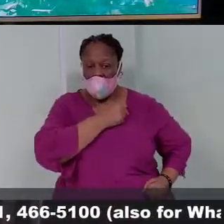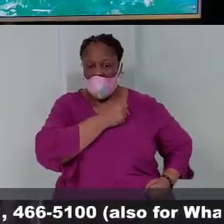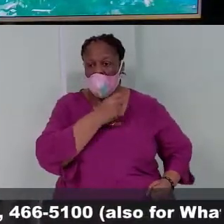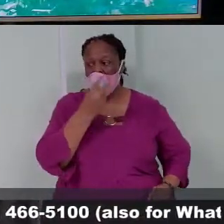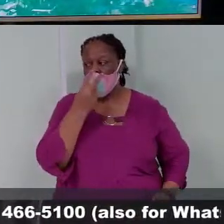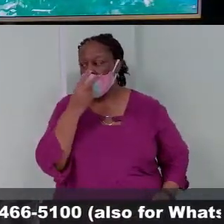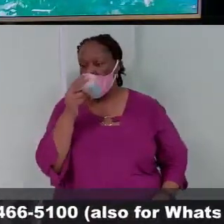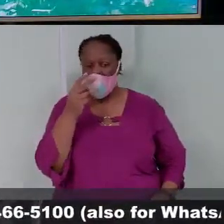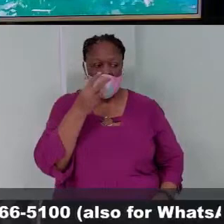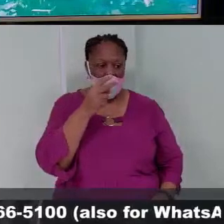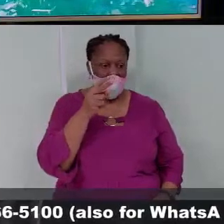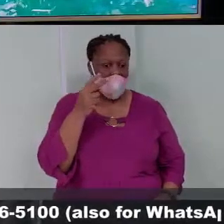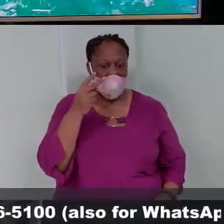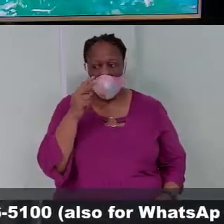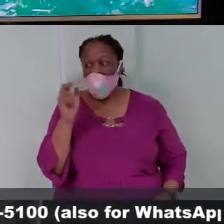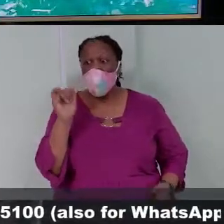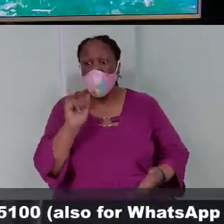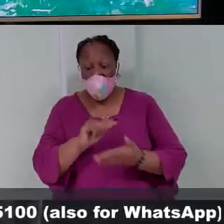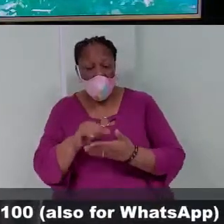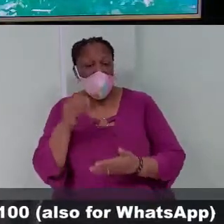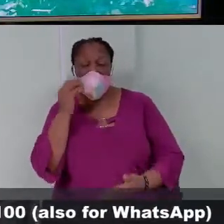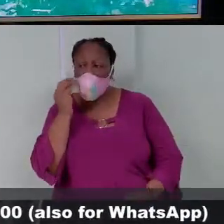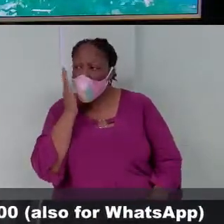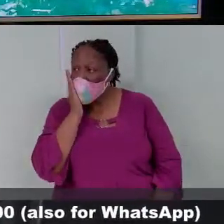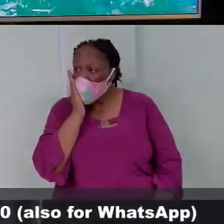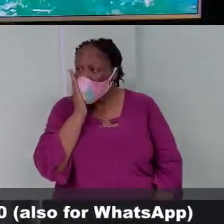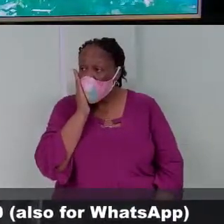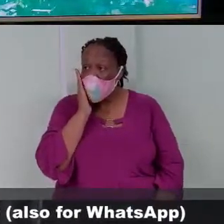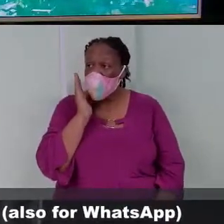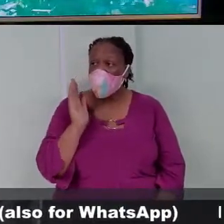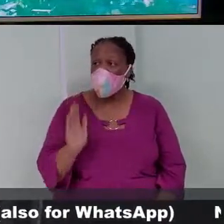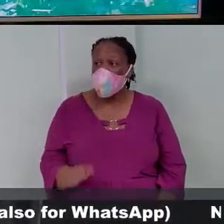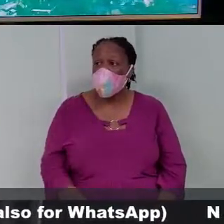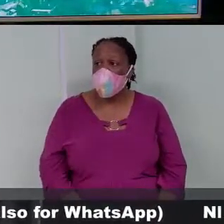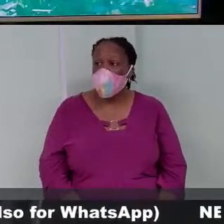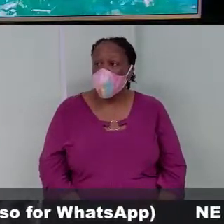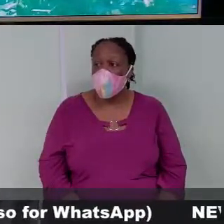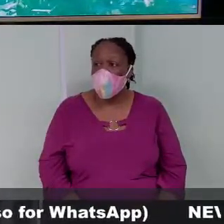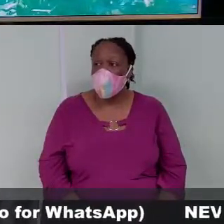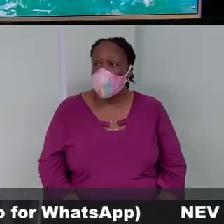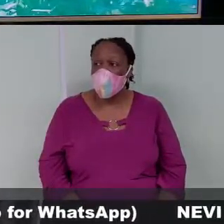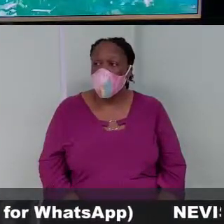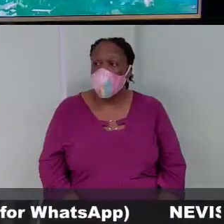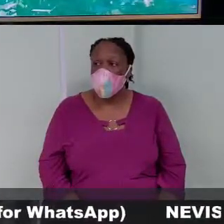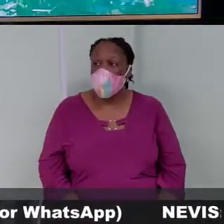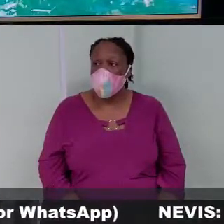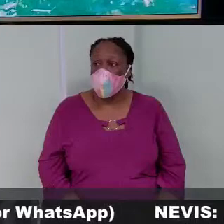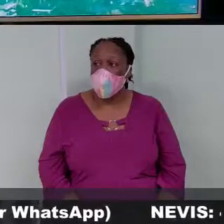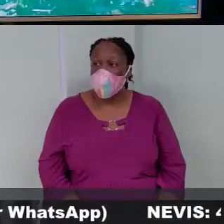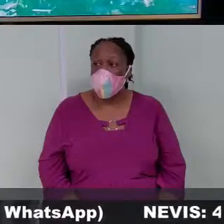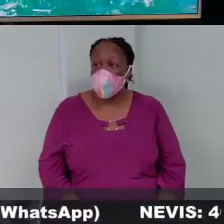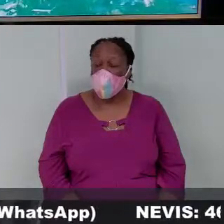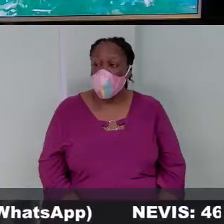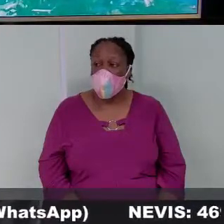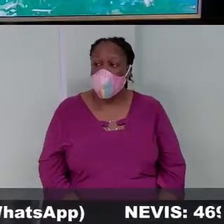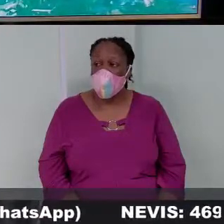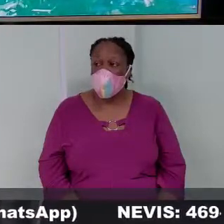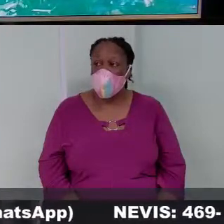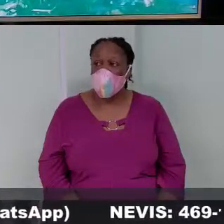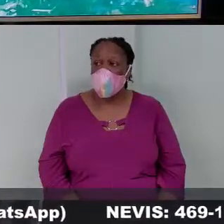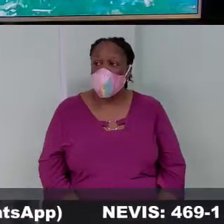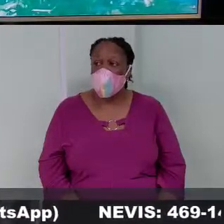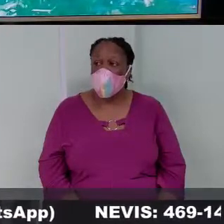other compliance measures there at this facility that is being run by the